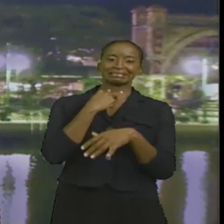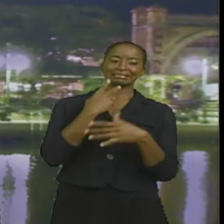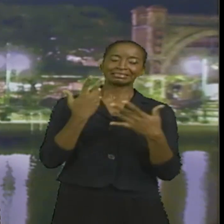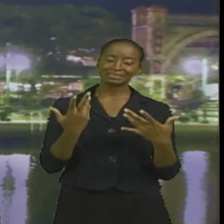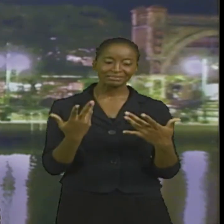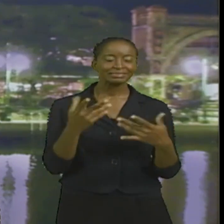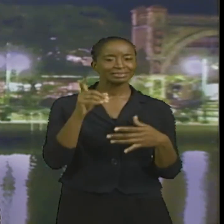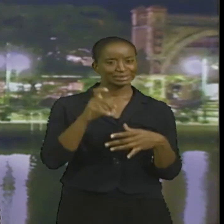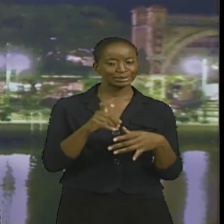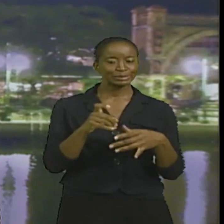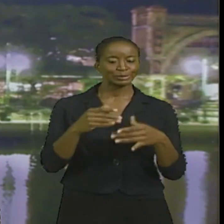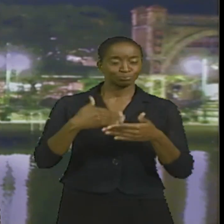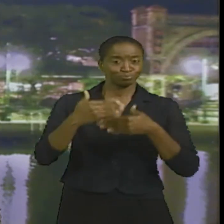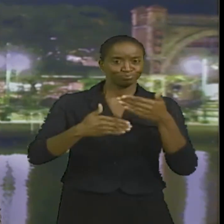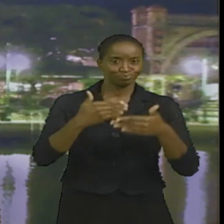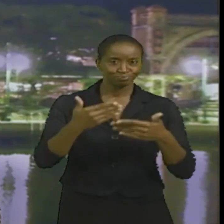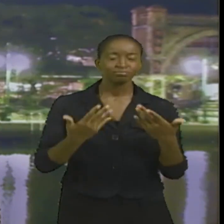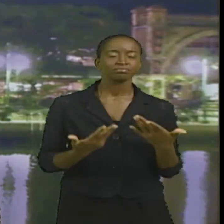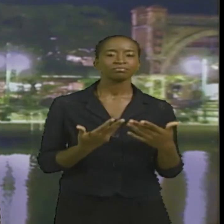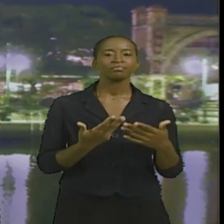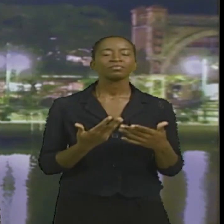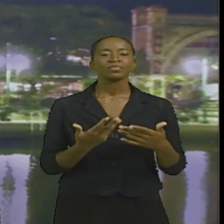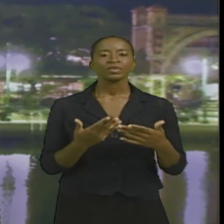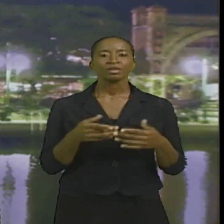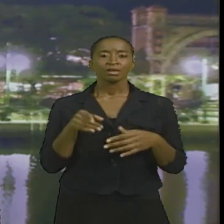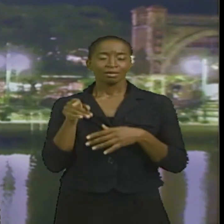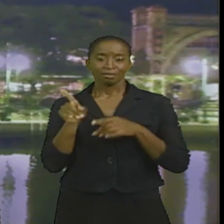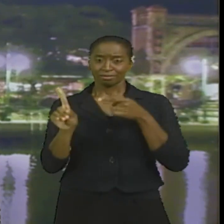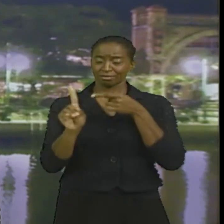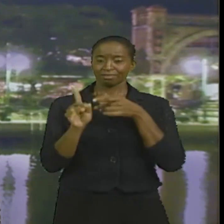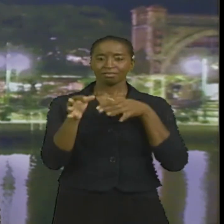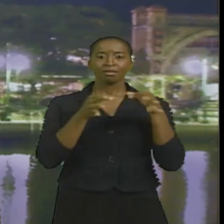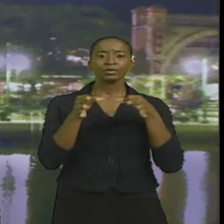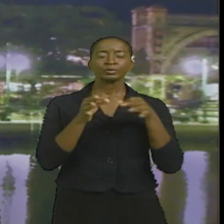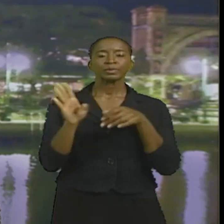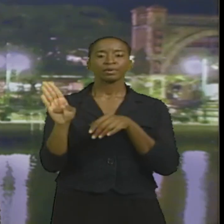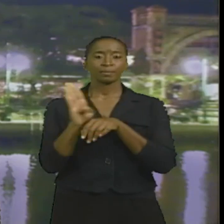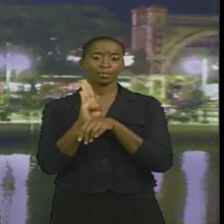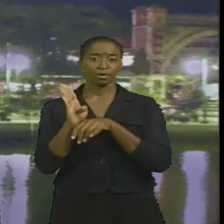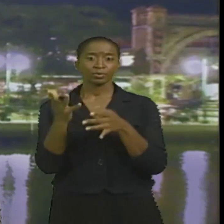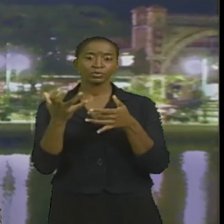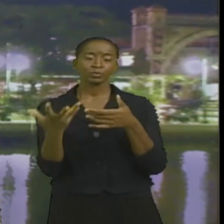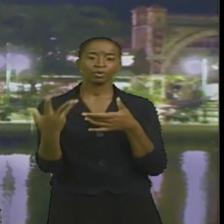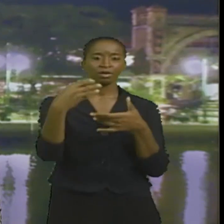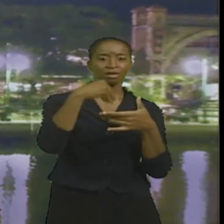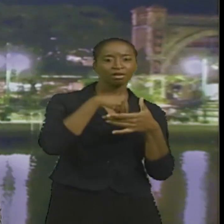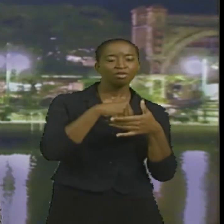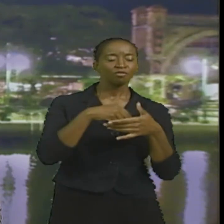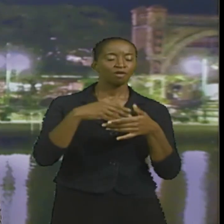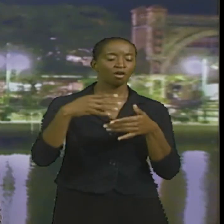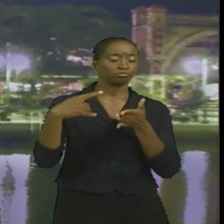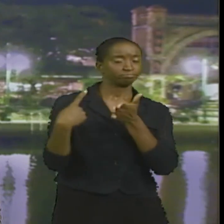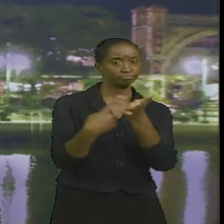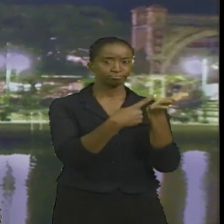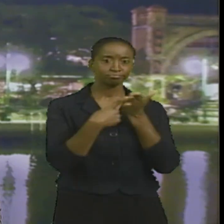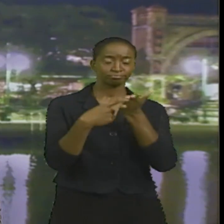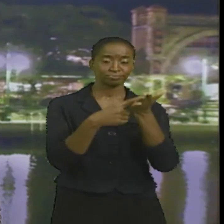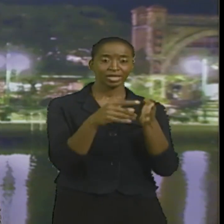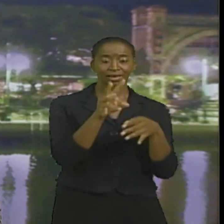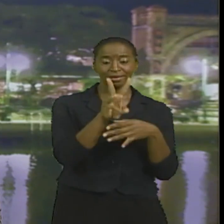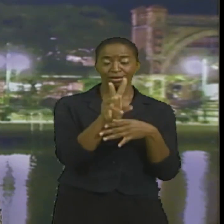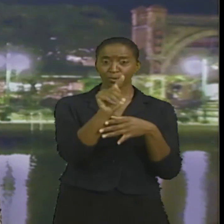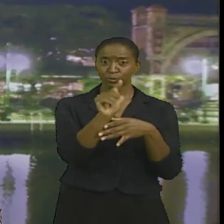that sets the WTO apart. The ambassador says that Barbados also wants to be included in the talks aimed at reforming some elements that